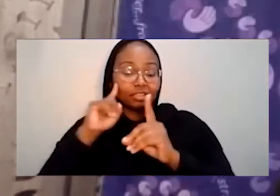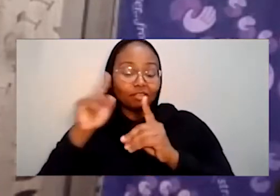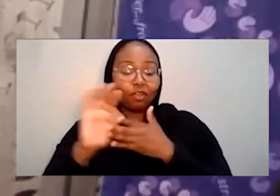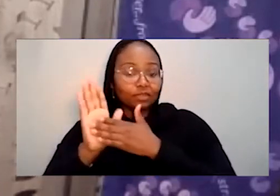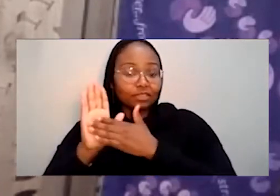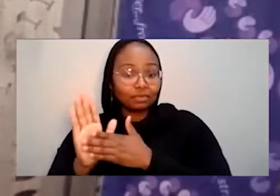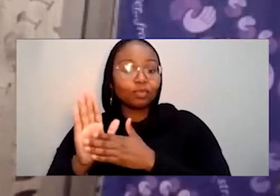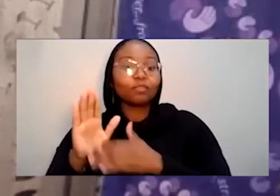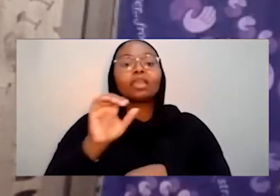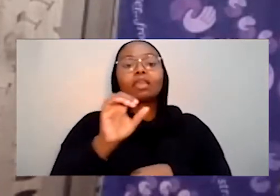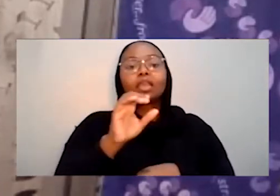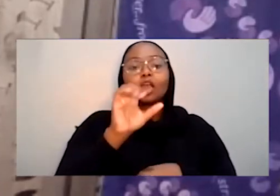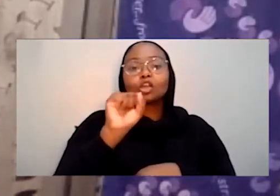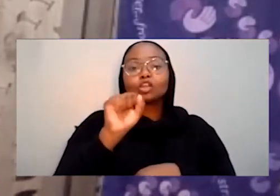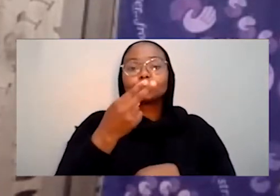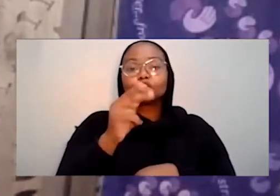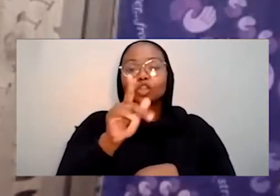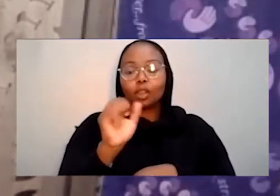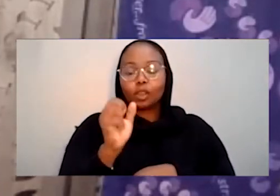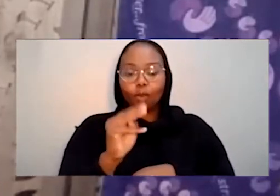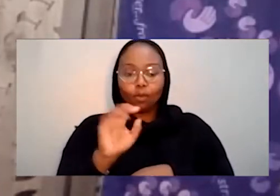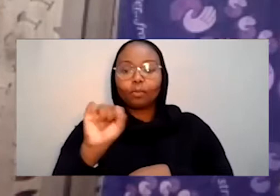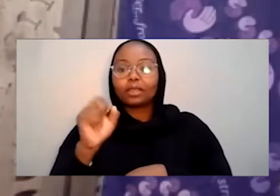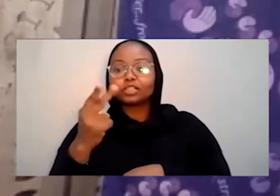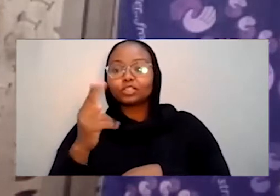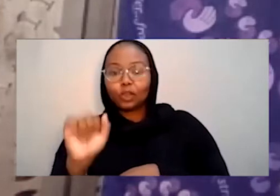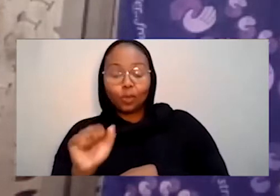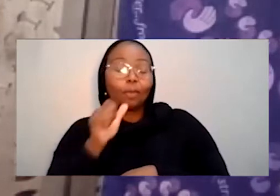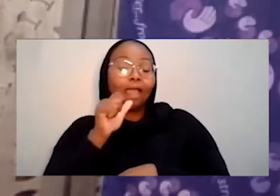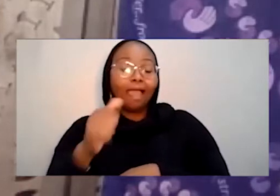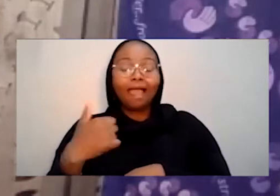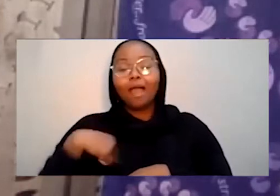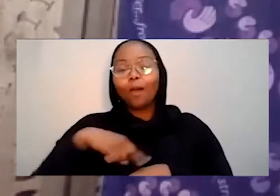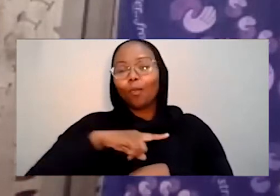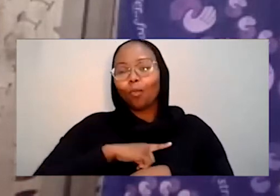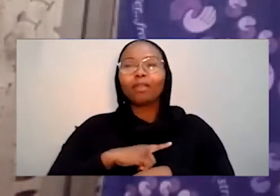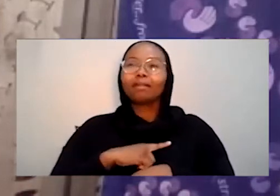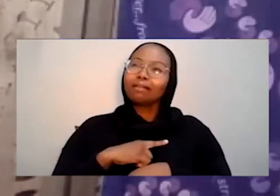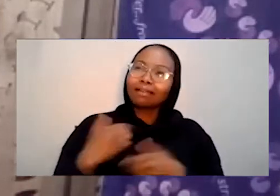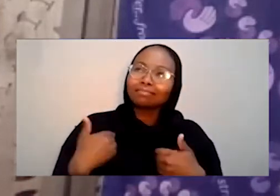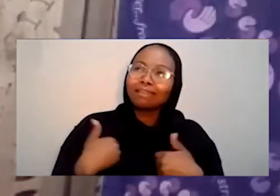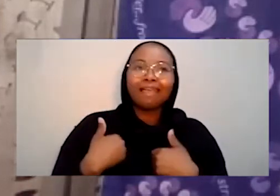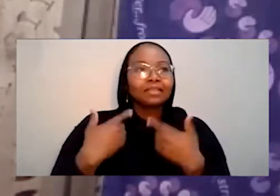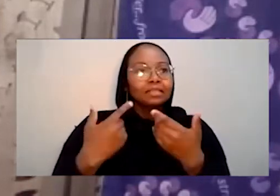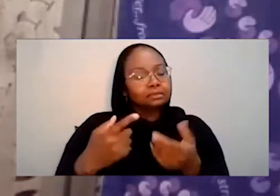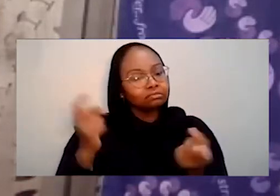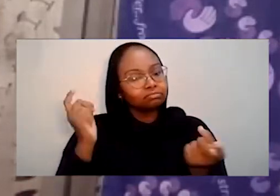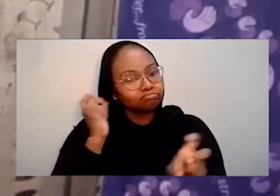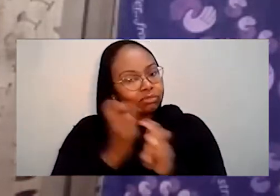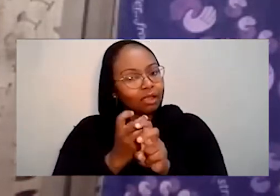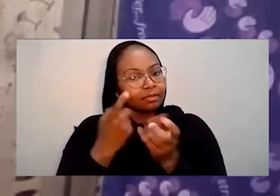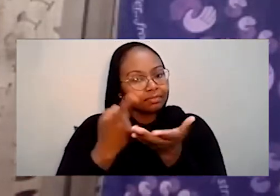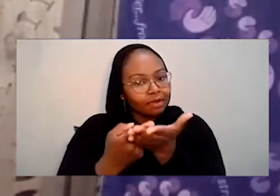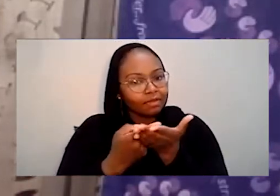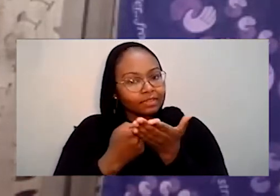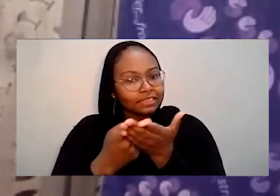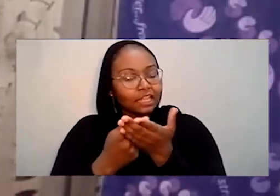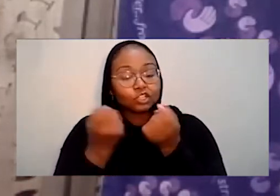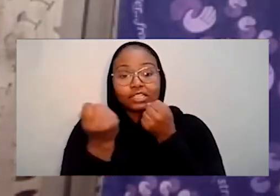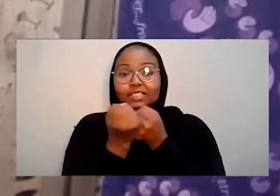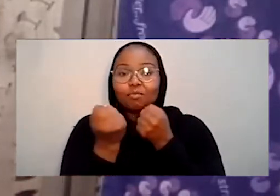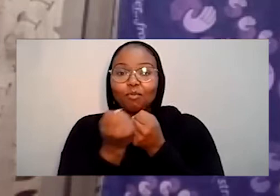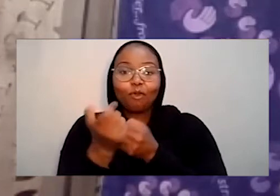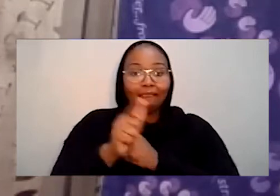second decade of our existence, the Sisterhood is deliberately engaging in tough conversations with support for one another through